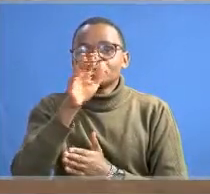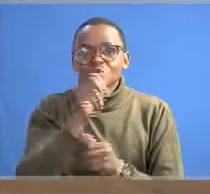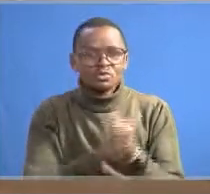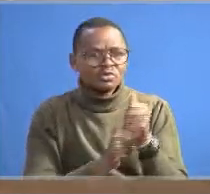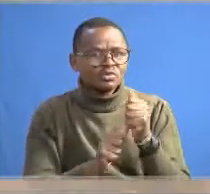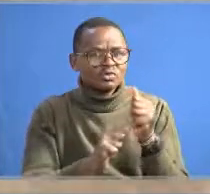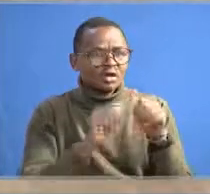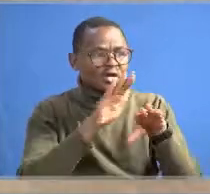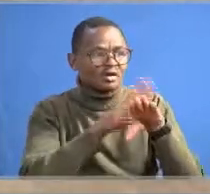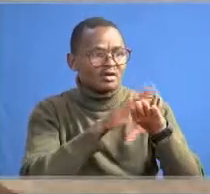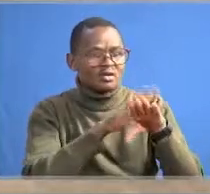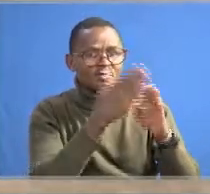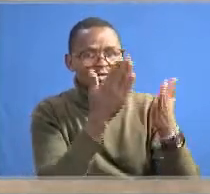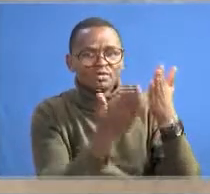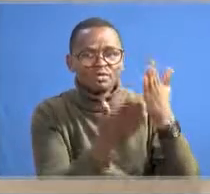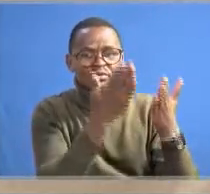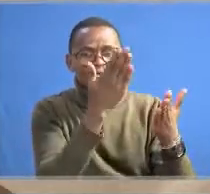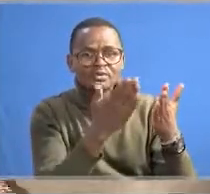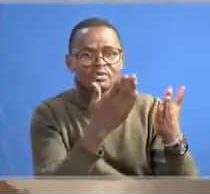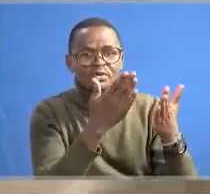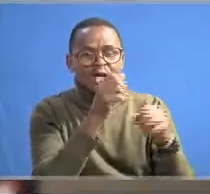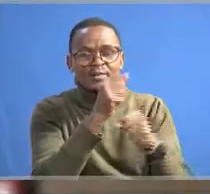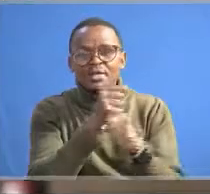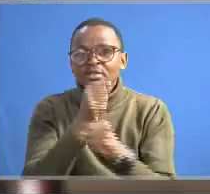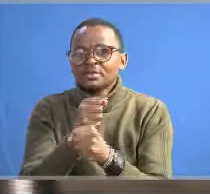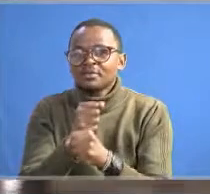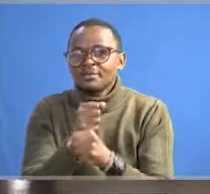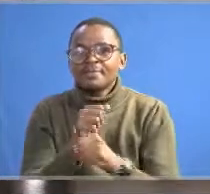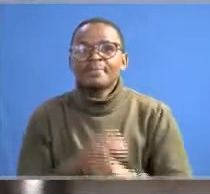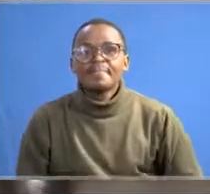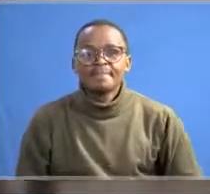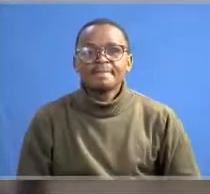which are affordable compared to the ones conventionally made.